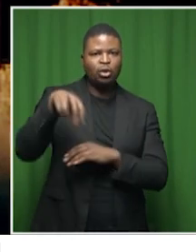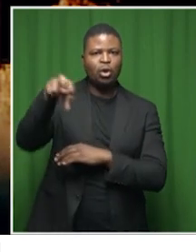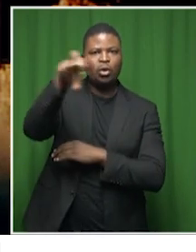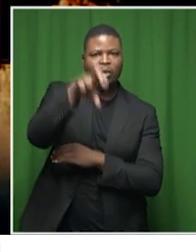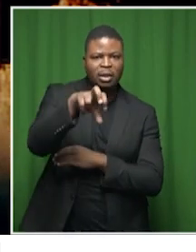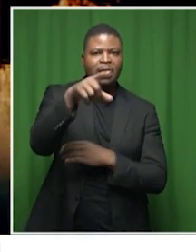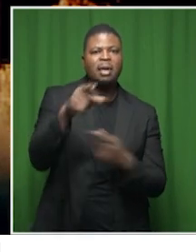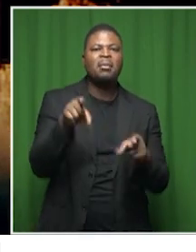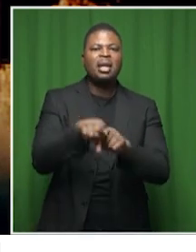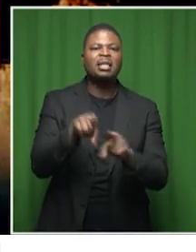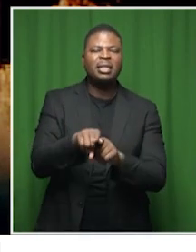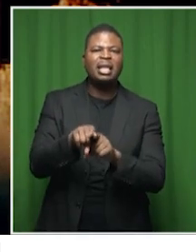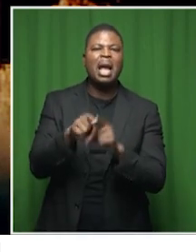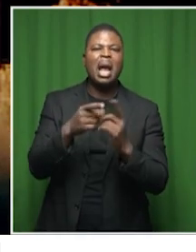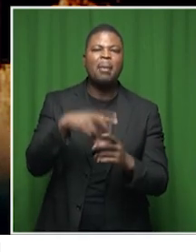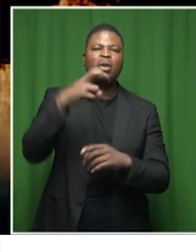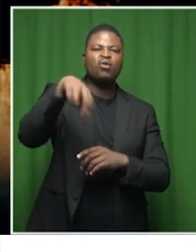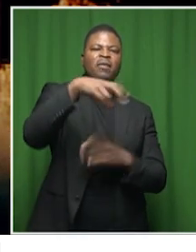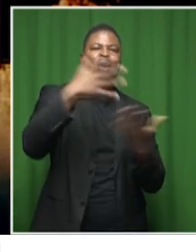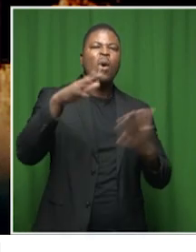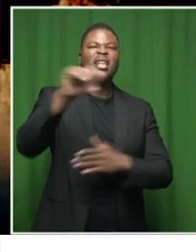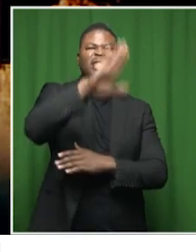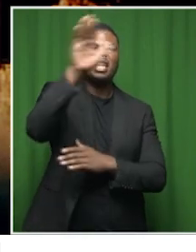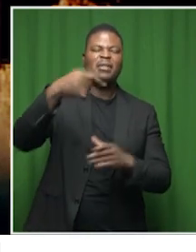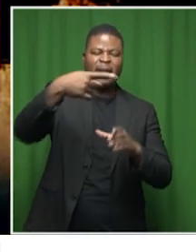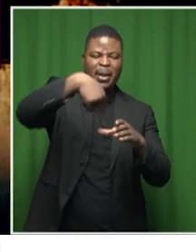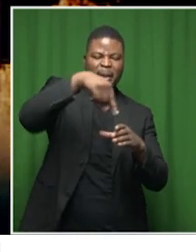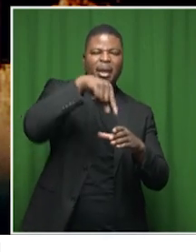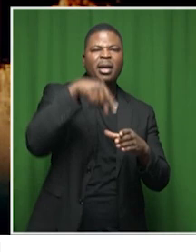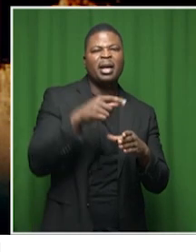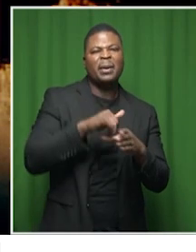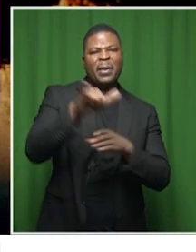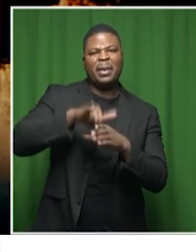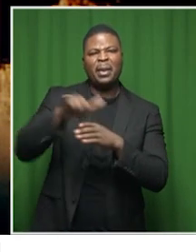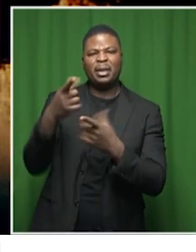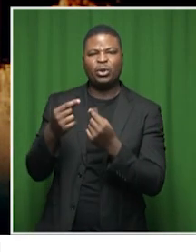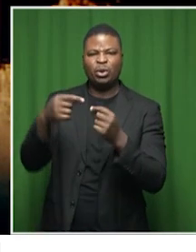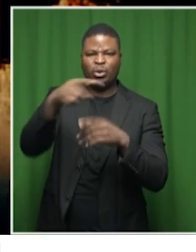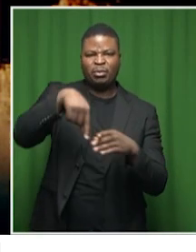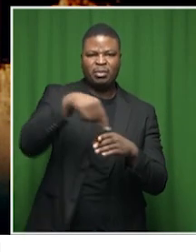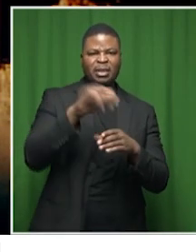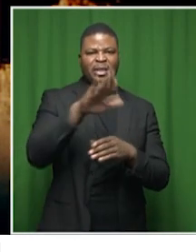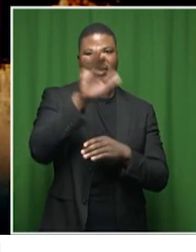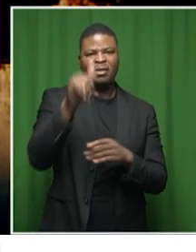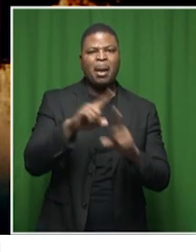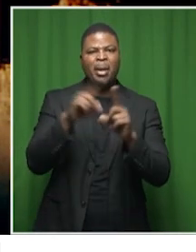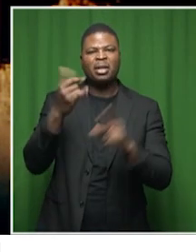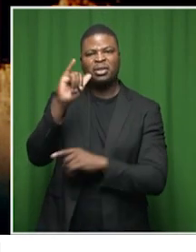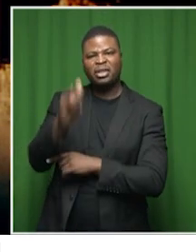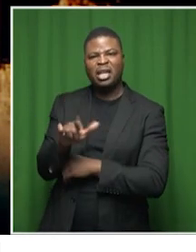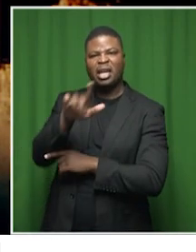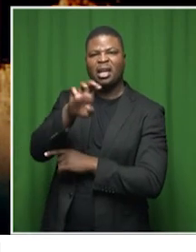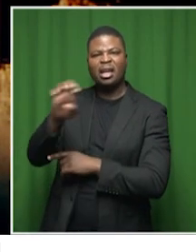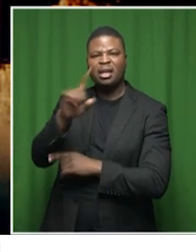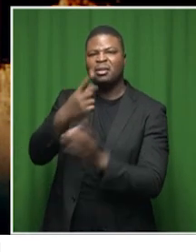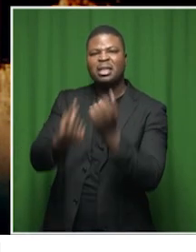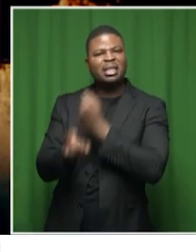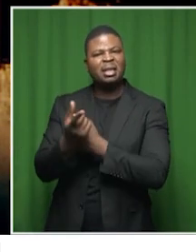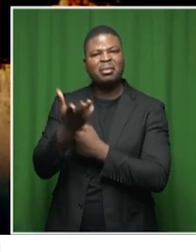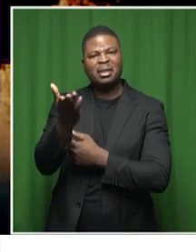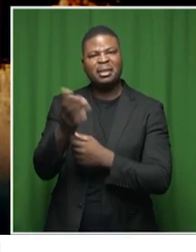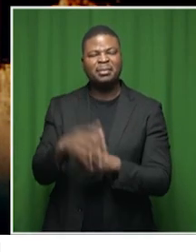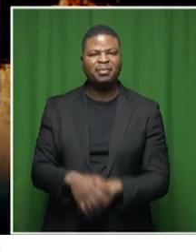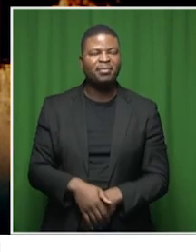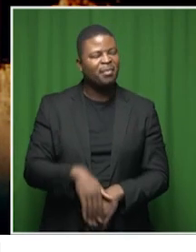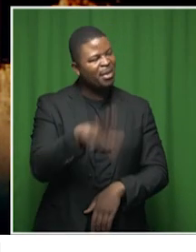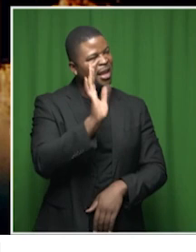also domestic travel to the South African economy. So let's check in with Leanne now. She's at Nasrec. Let's find out what's happening there.